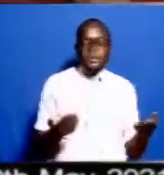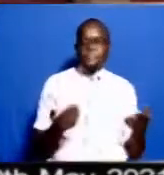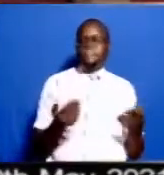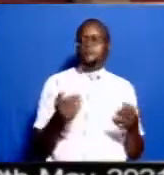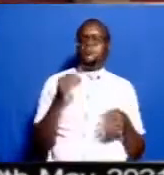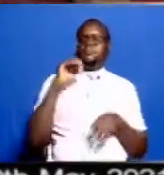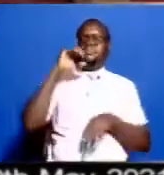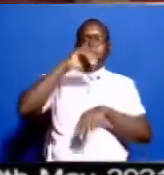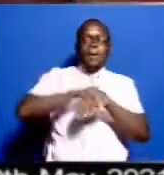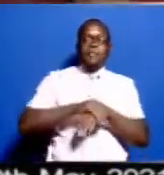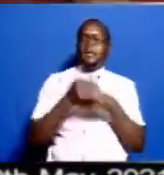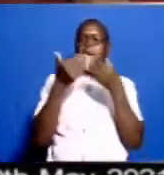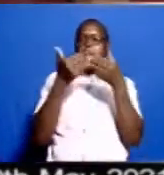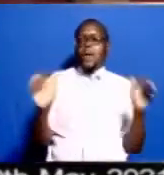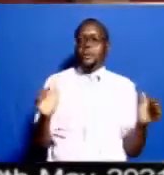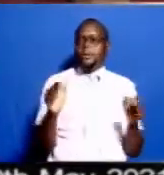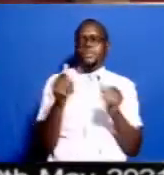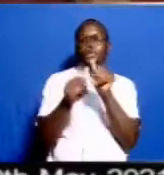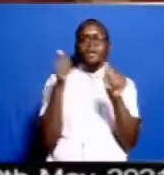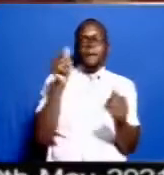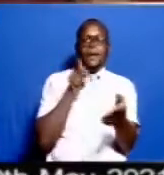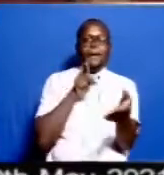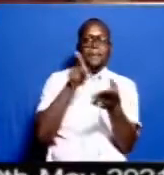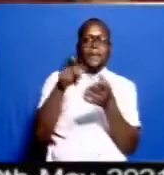losses to avoid paying tax.